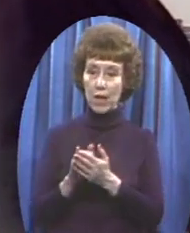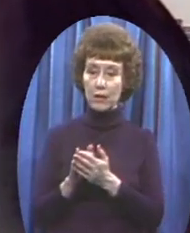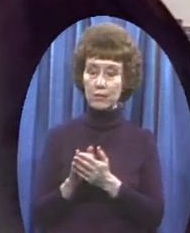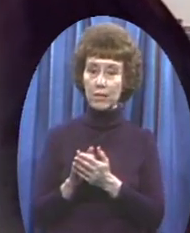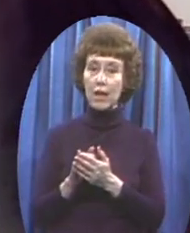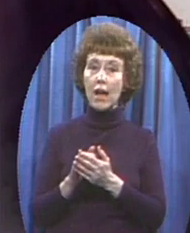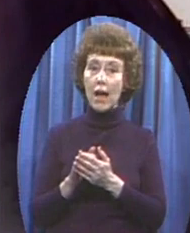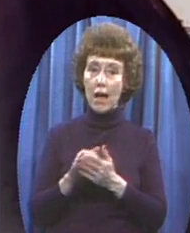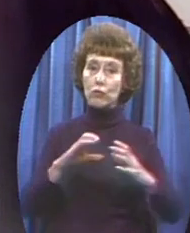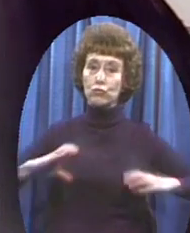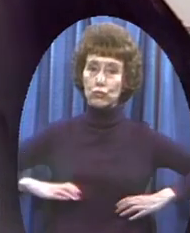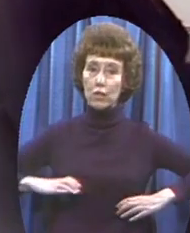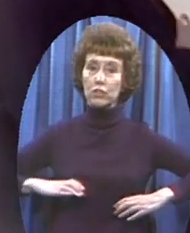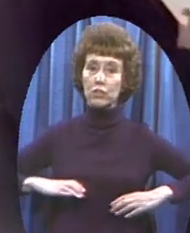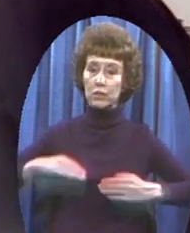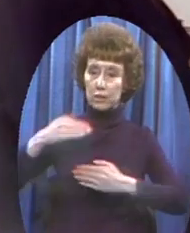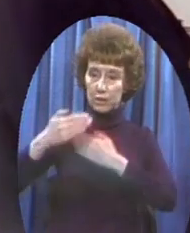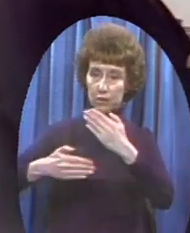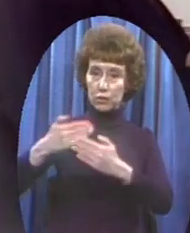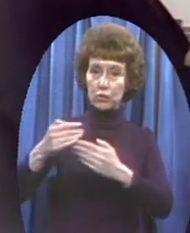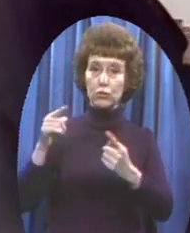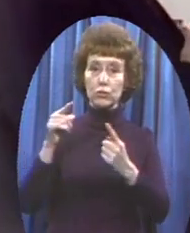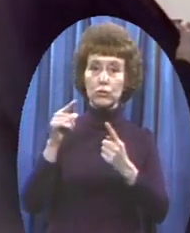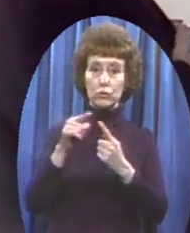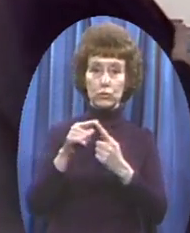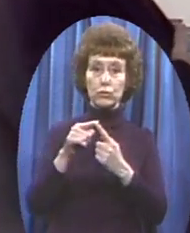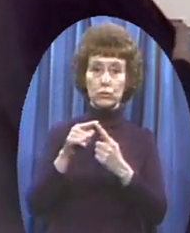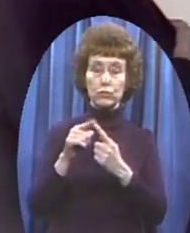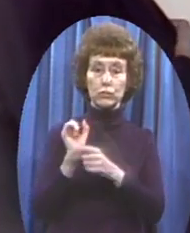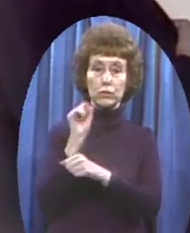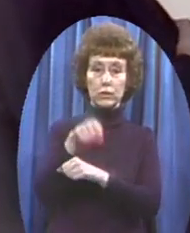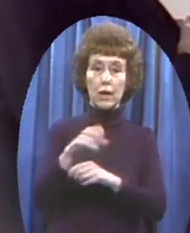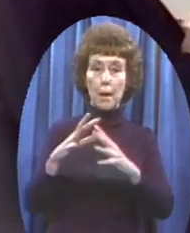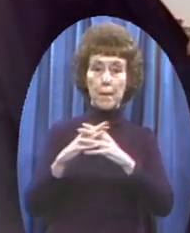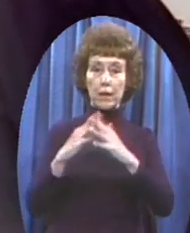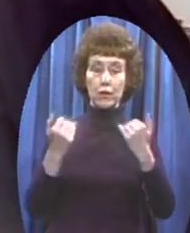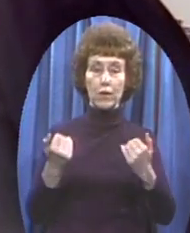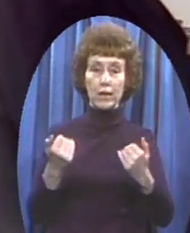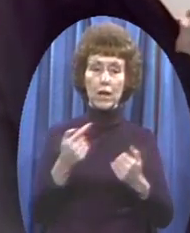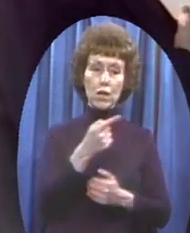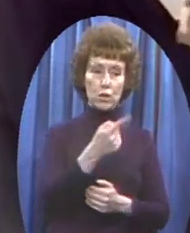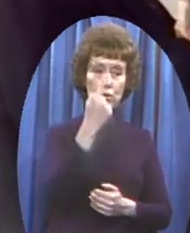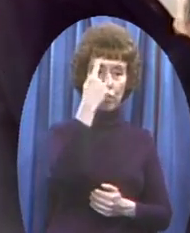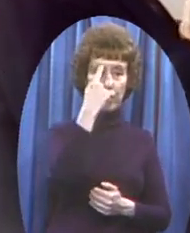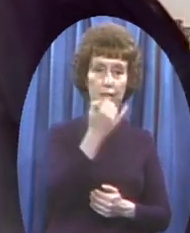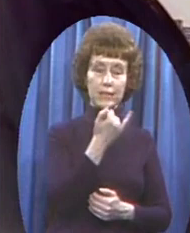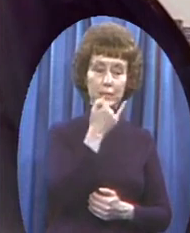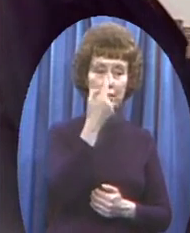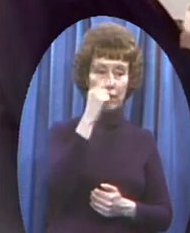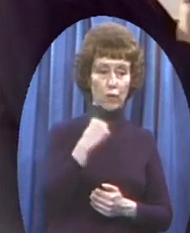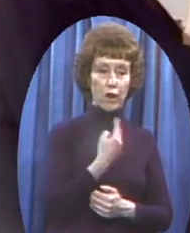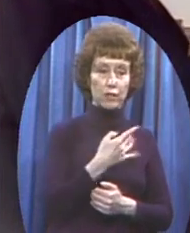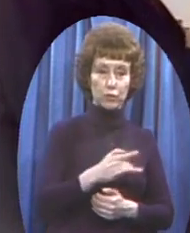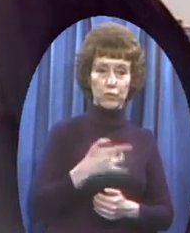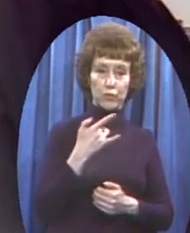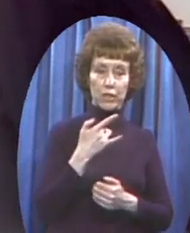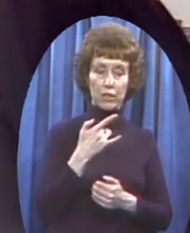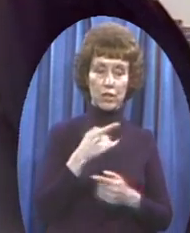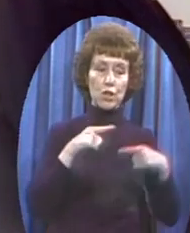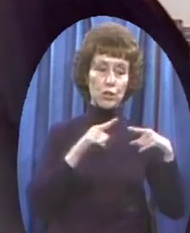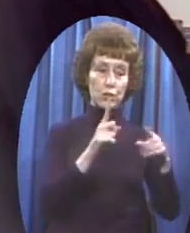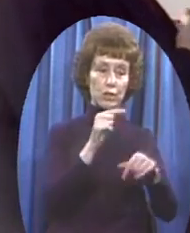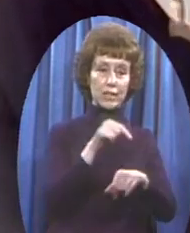now. Do you think then it's a mistake for us to feel that in recent days, during times of Dayton,